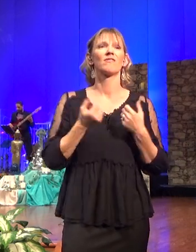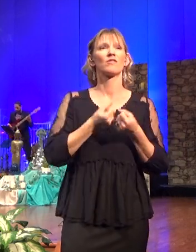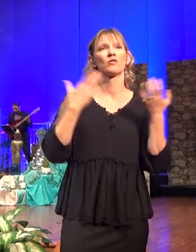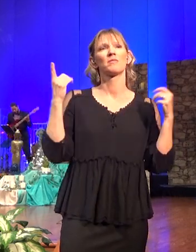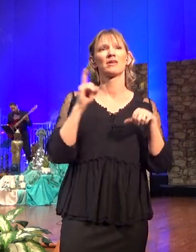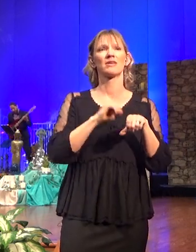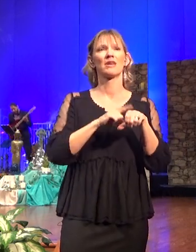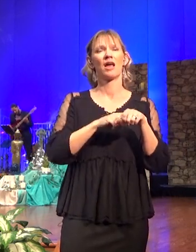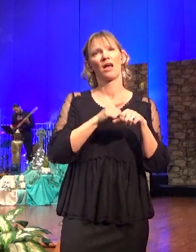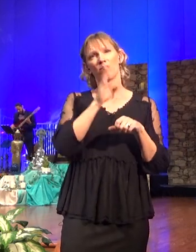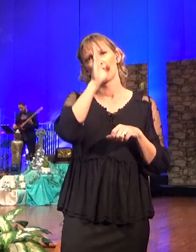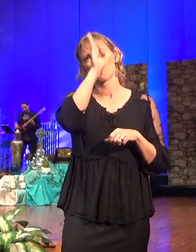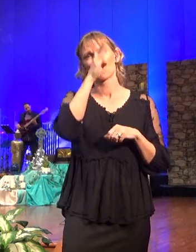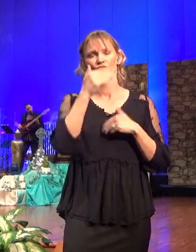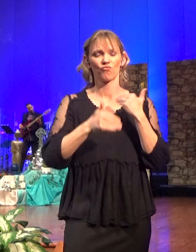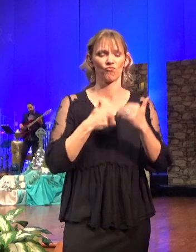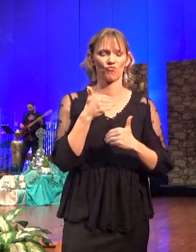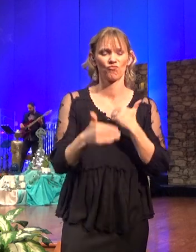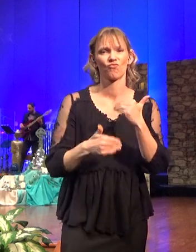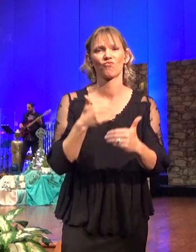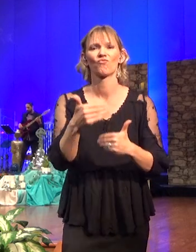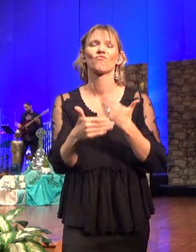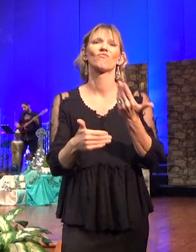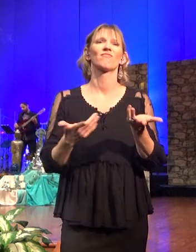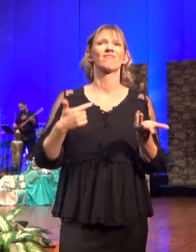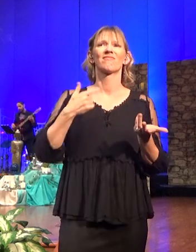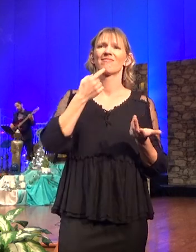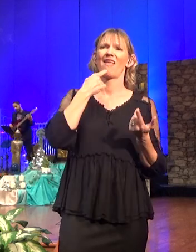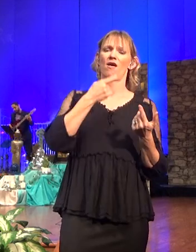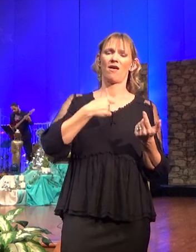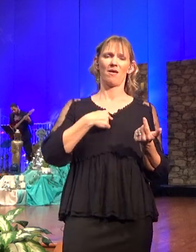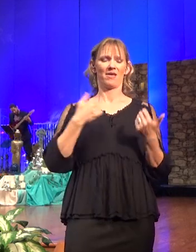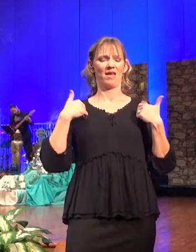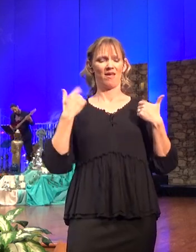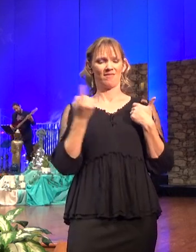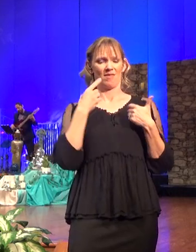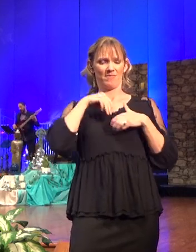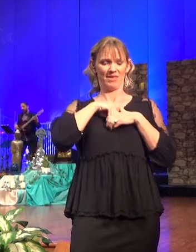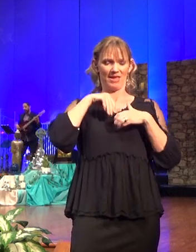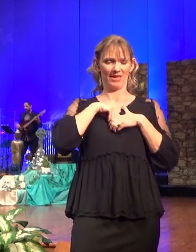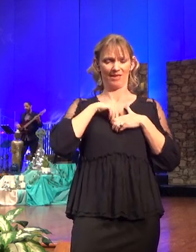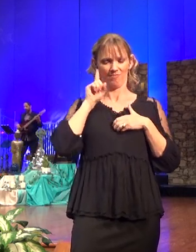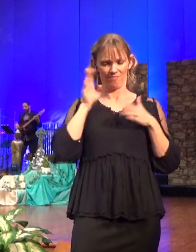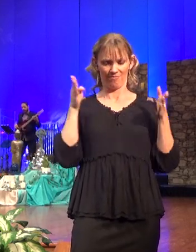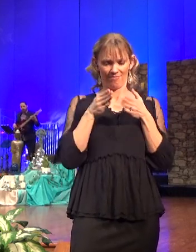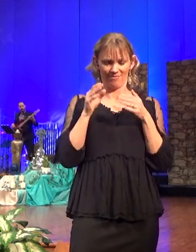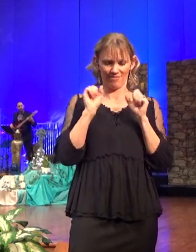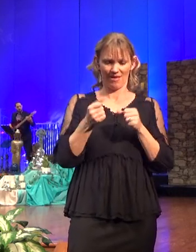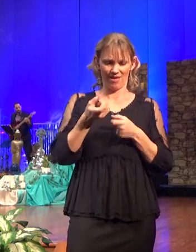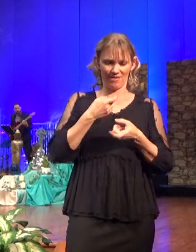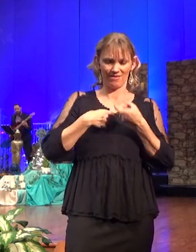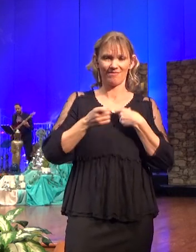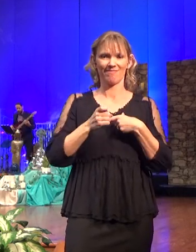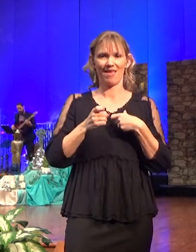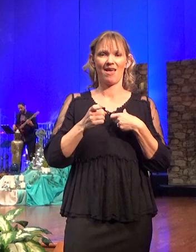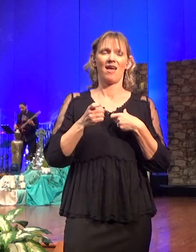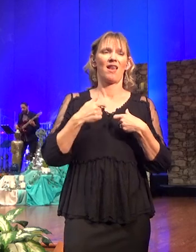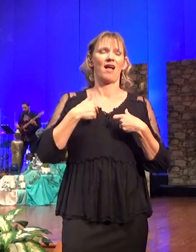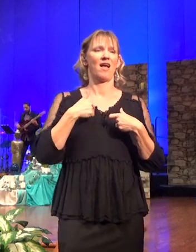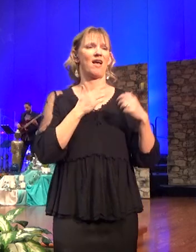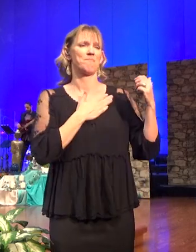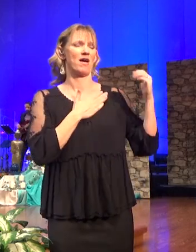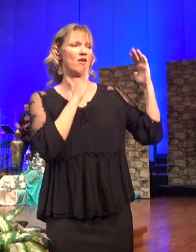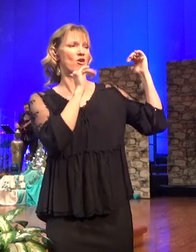straight ahead. They say there's a source within me I can turn to instead. I put